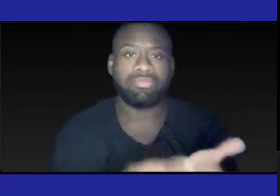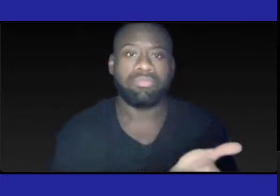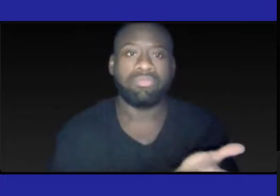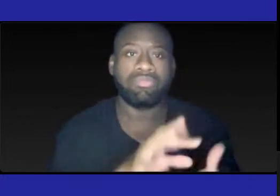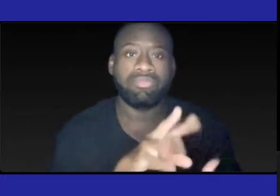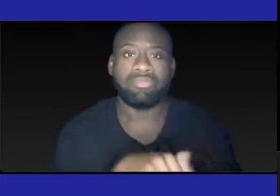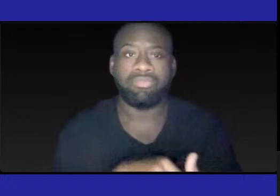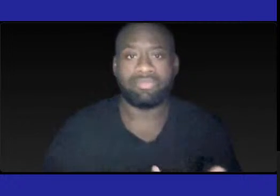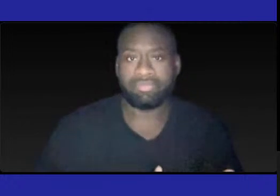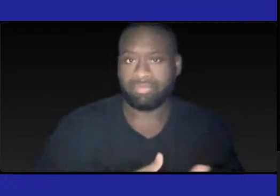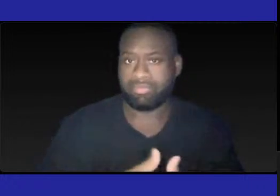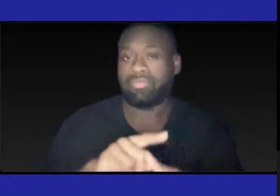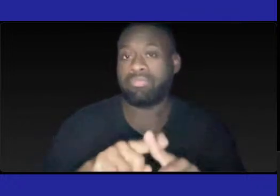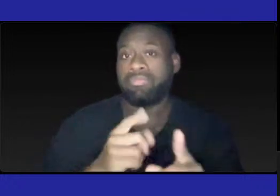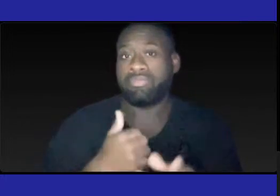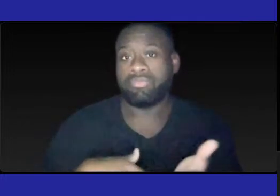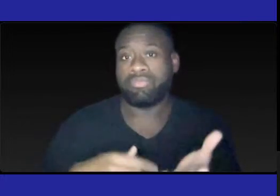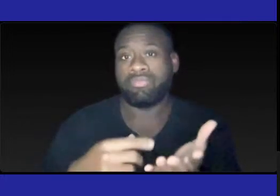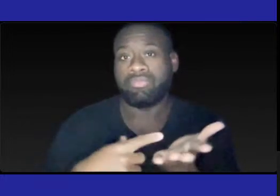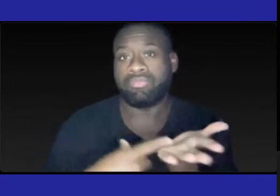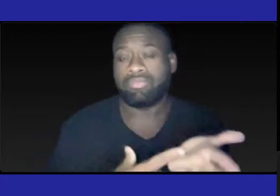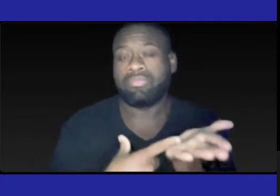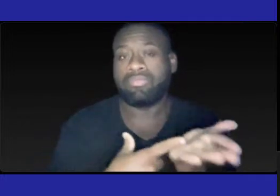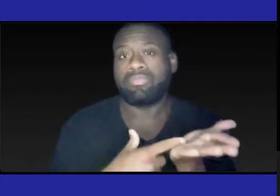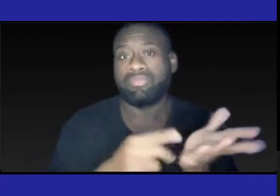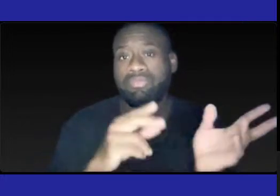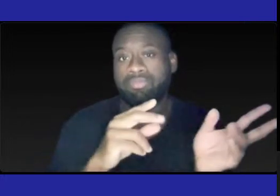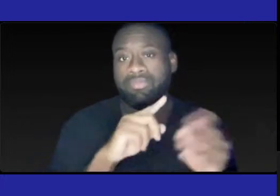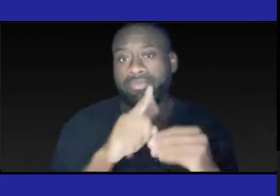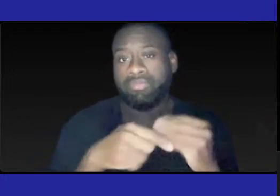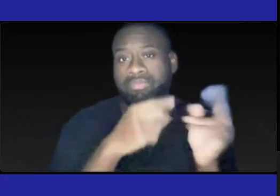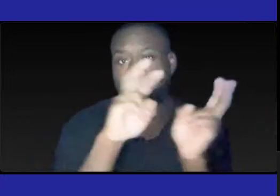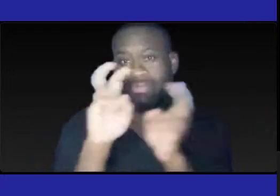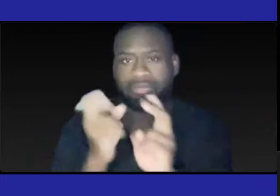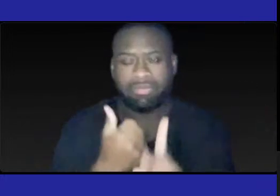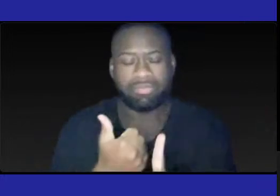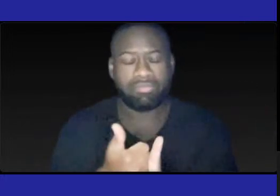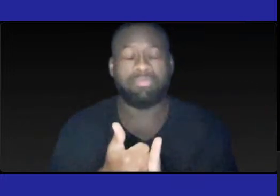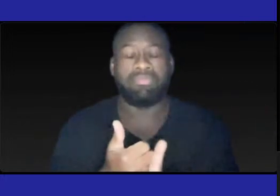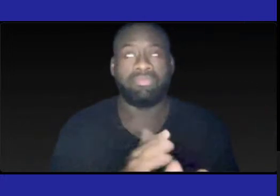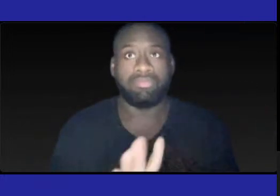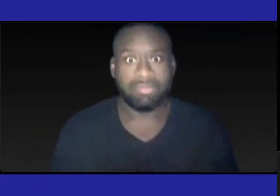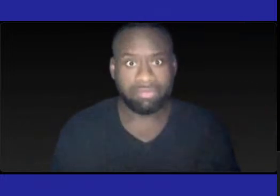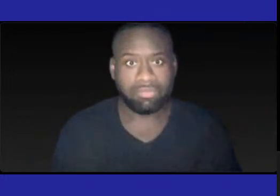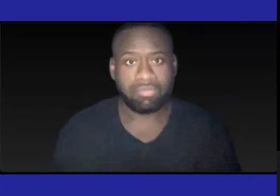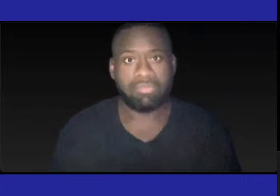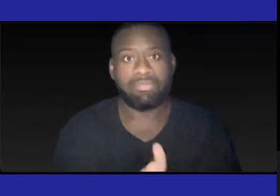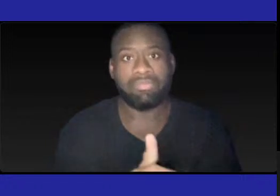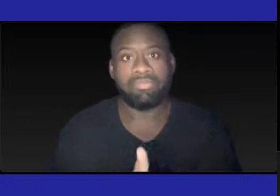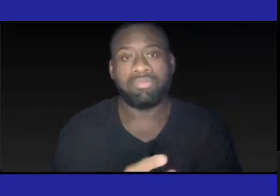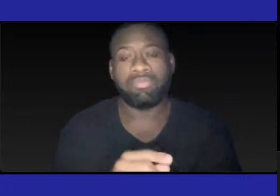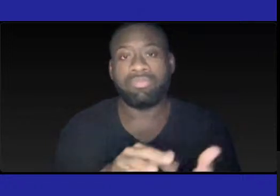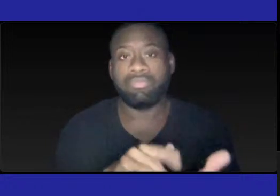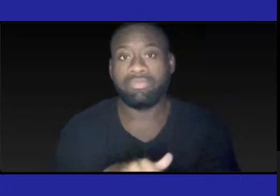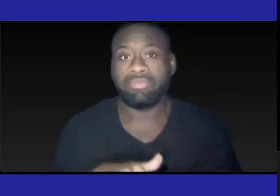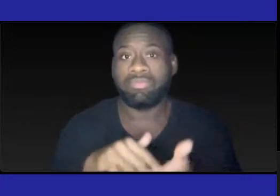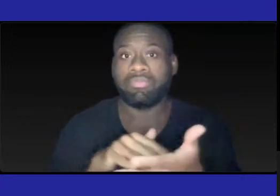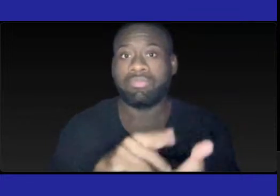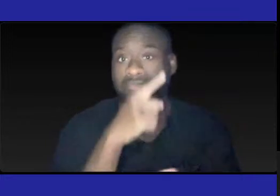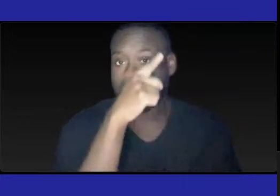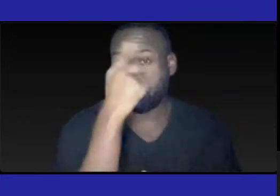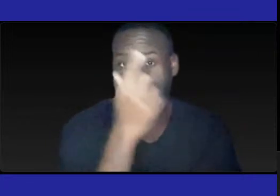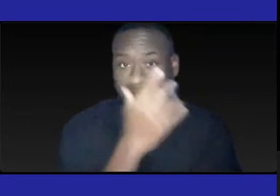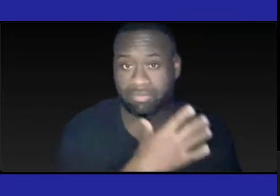talking about this subject, because it struck me, and it was a longitudinal study of Black women that